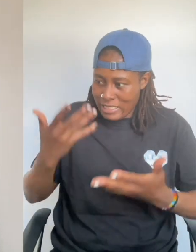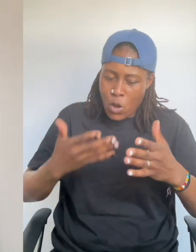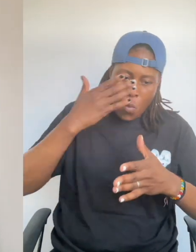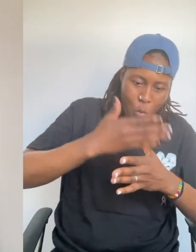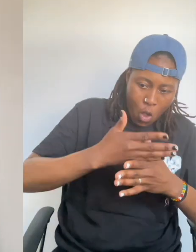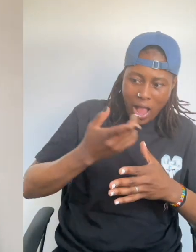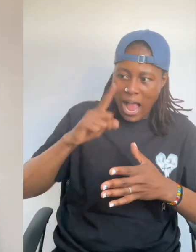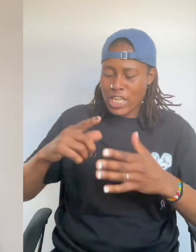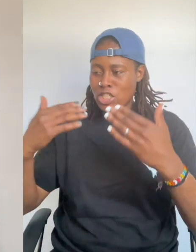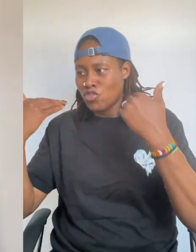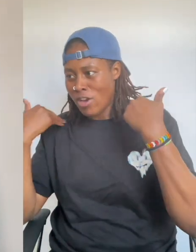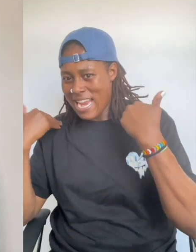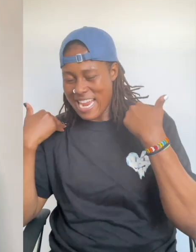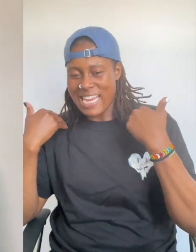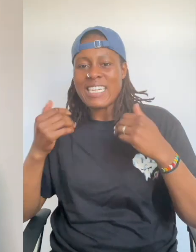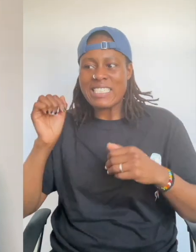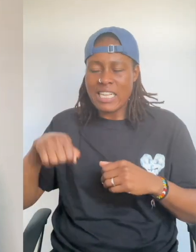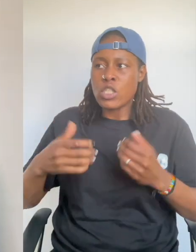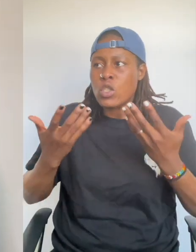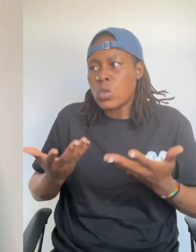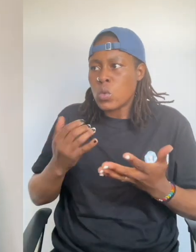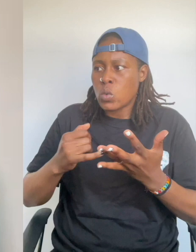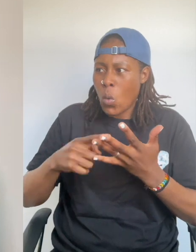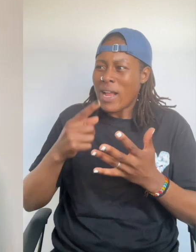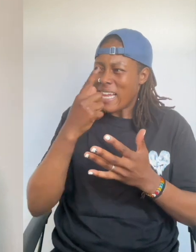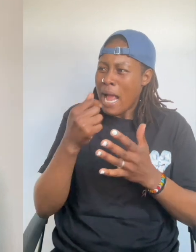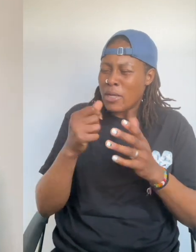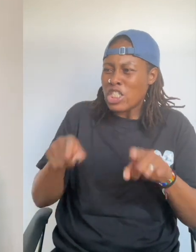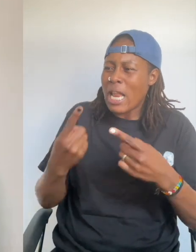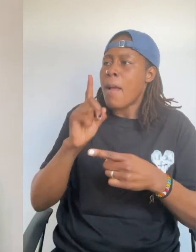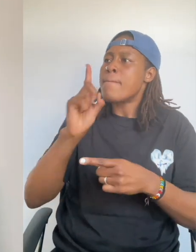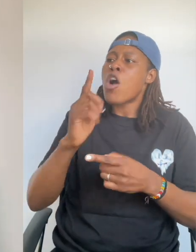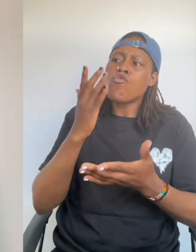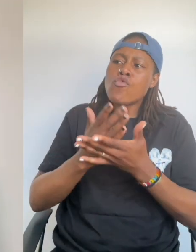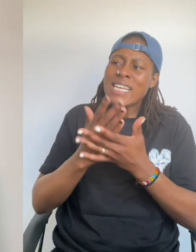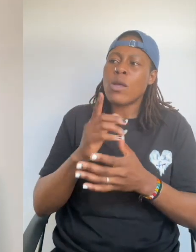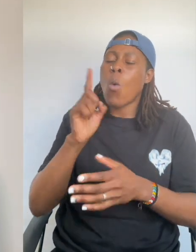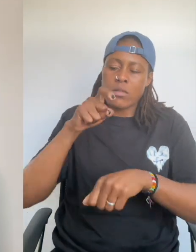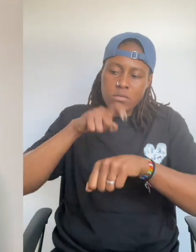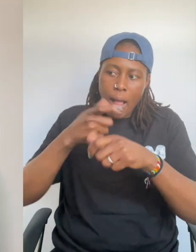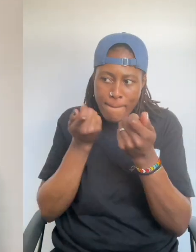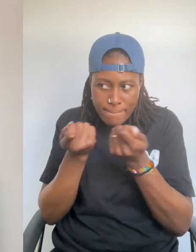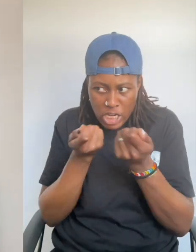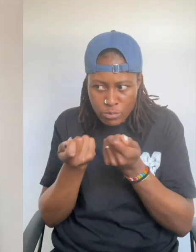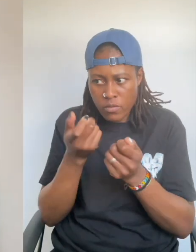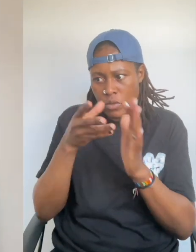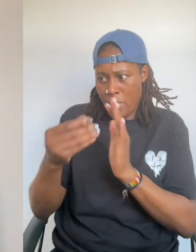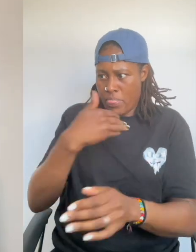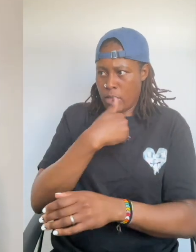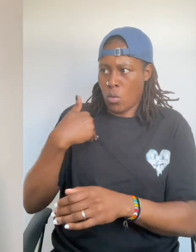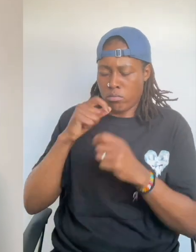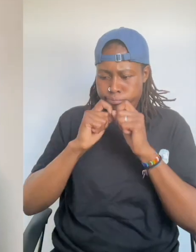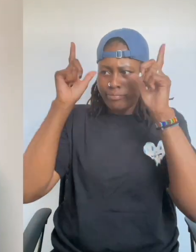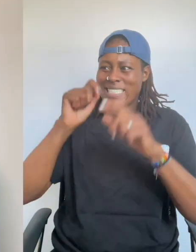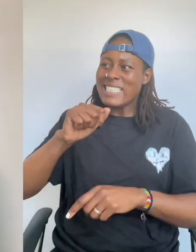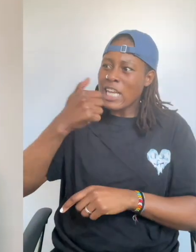and, training. So, it can be difficult, but it's just about time management. Like this morning, I was